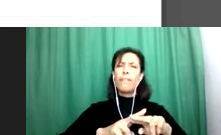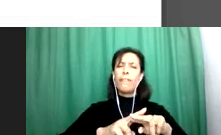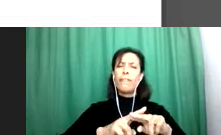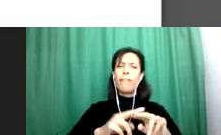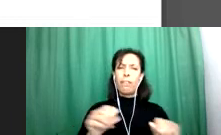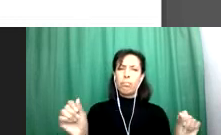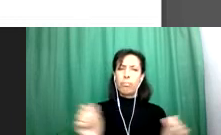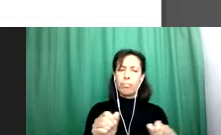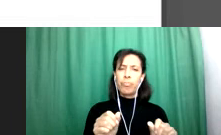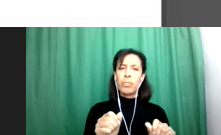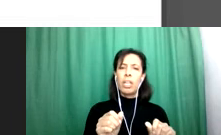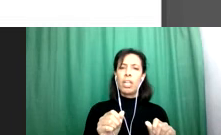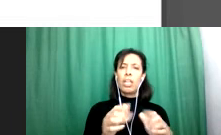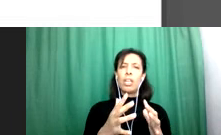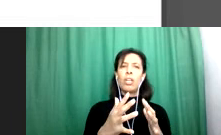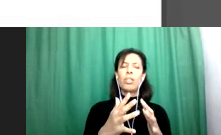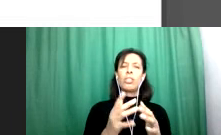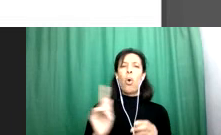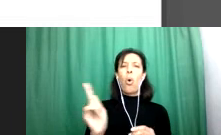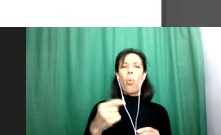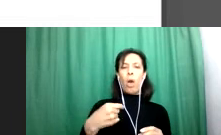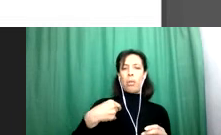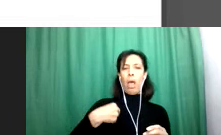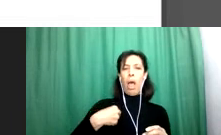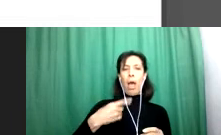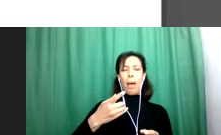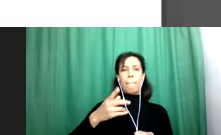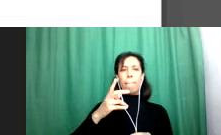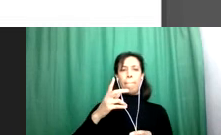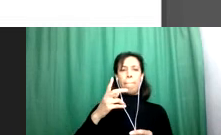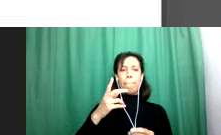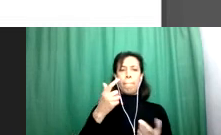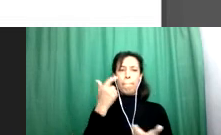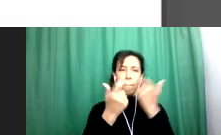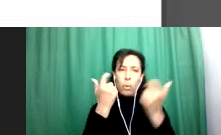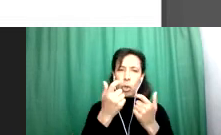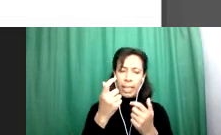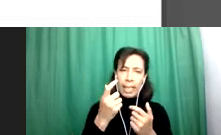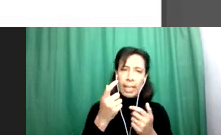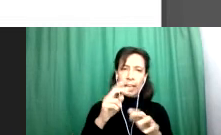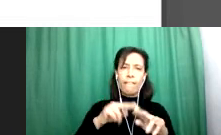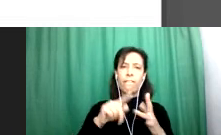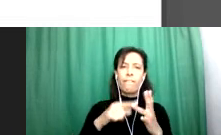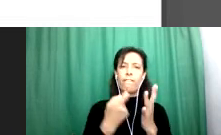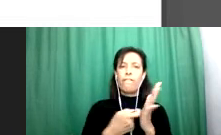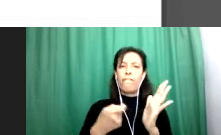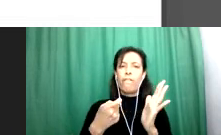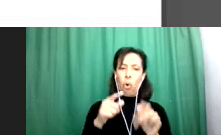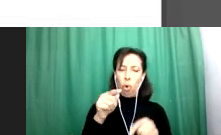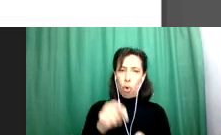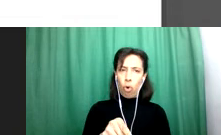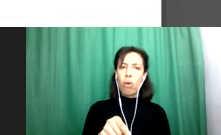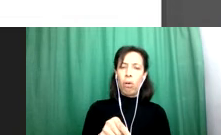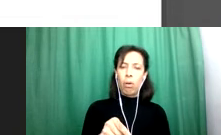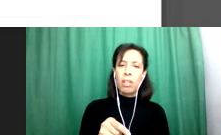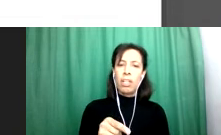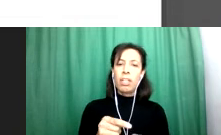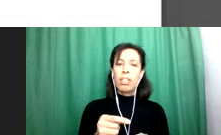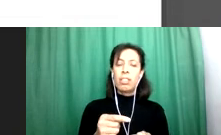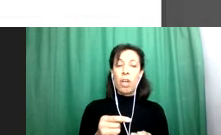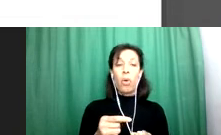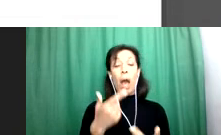W-I-L-F, what I'm looking for. So basically teachers are saying to the pupils, I'm looking for this. If I've got evidence of